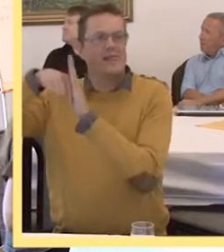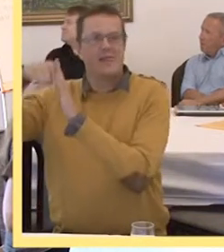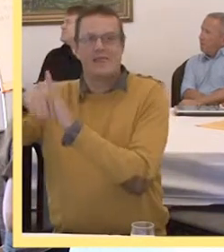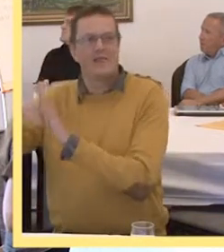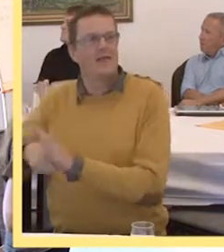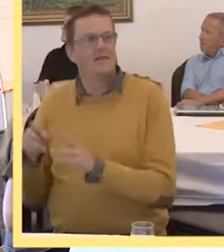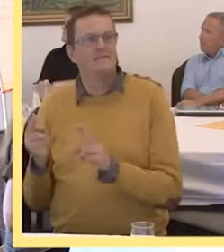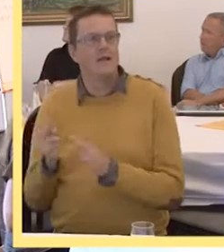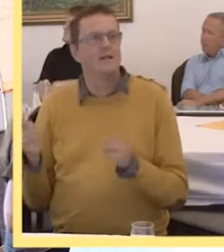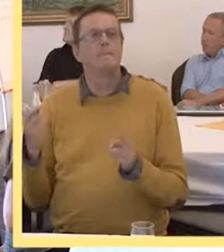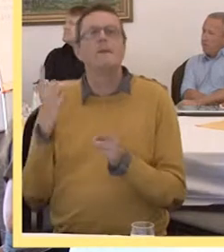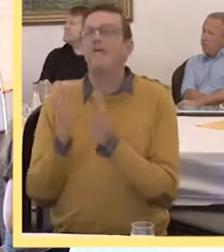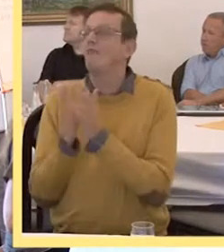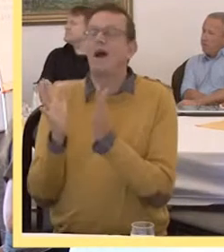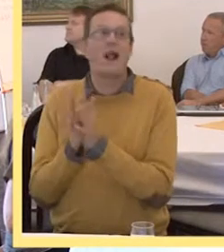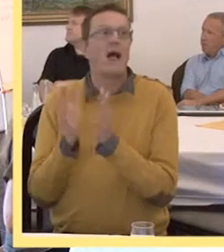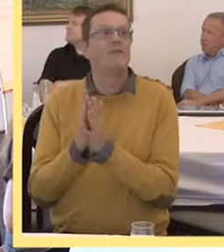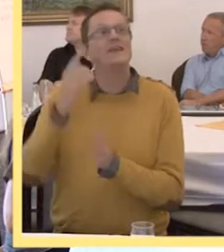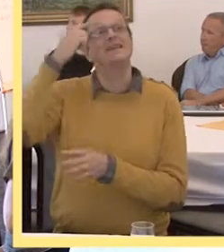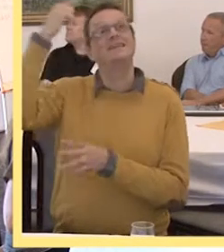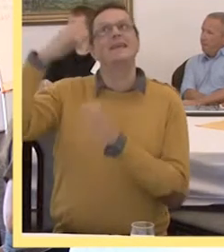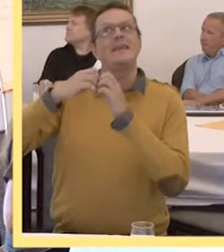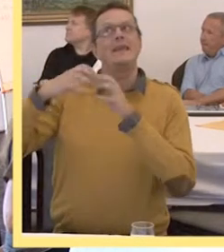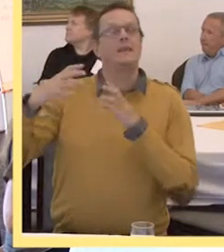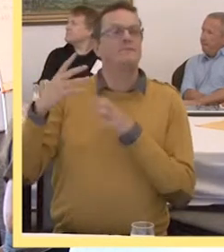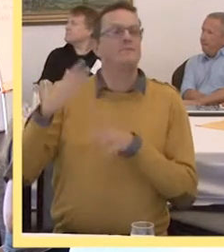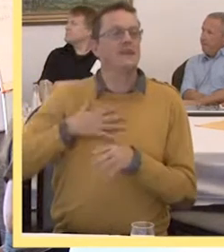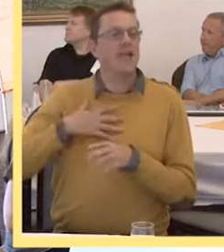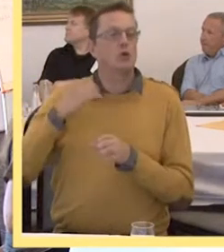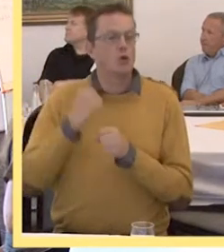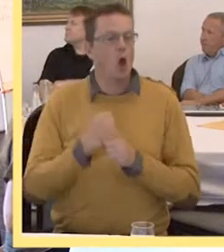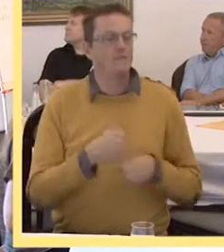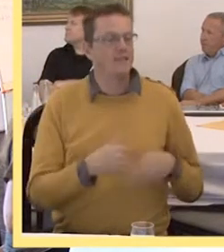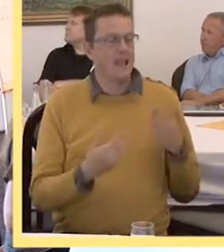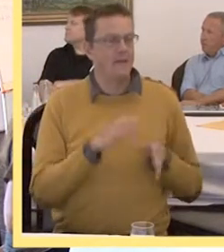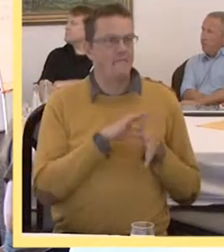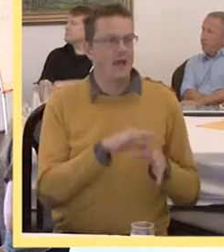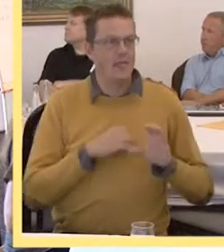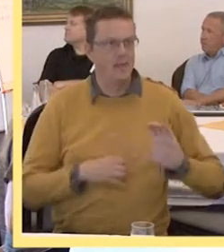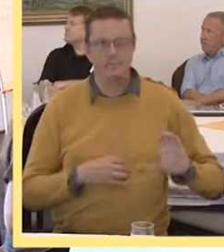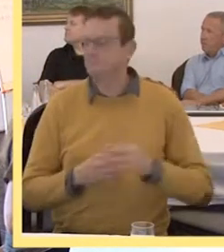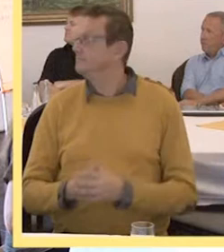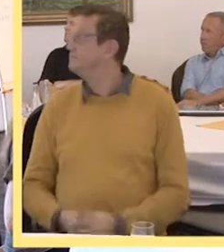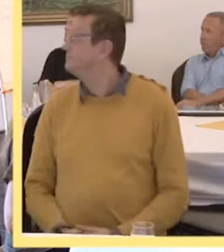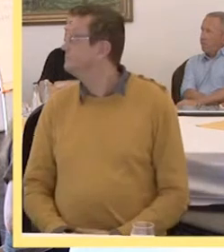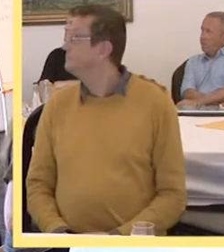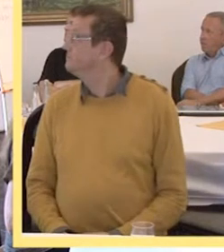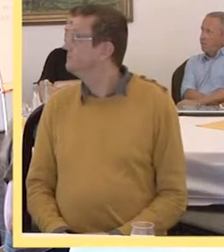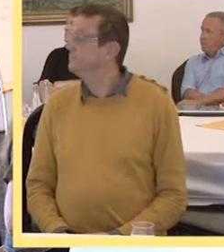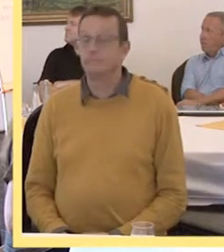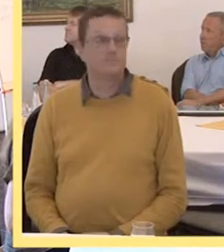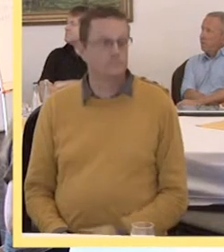by step, but just explain what we are trying to do with the comprehensive guideline. So the structure